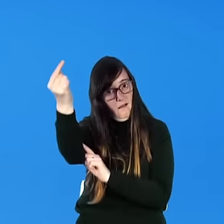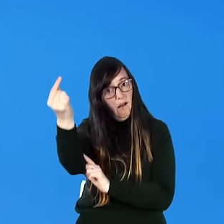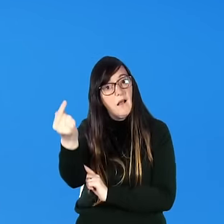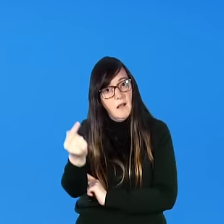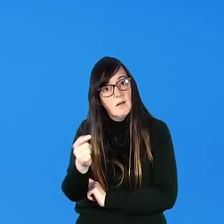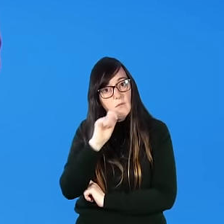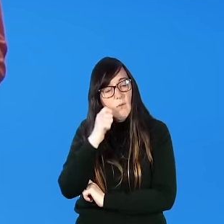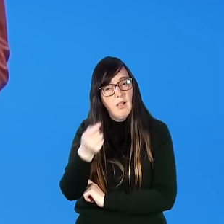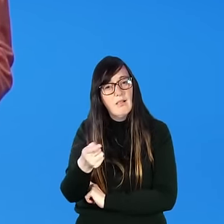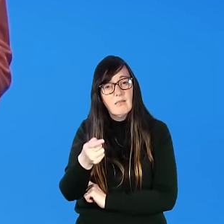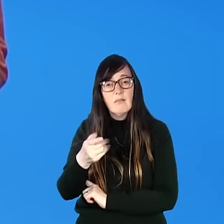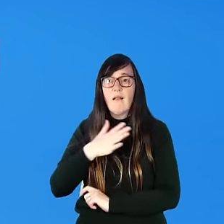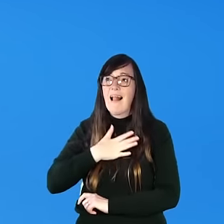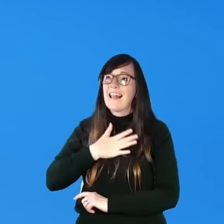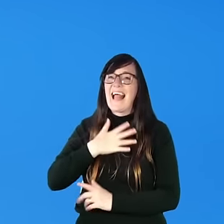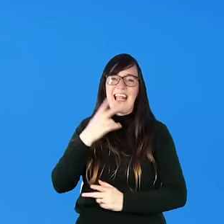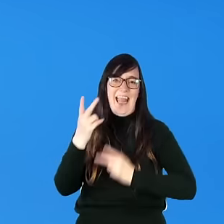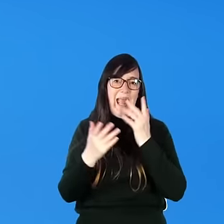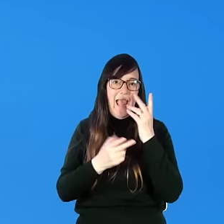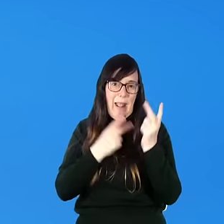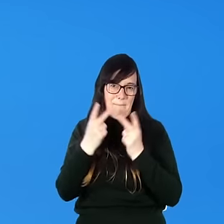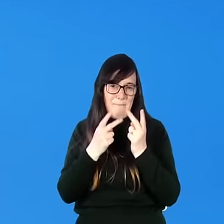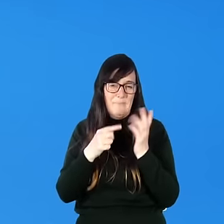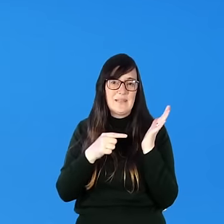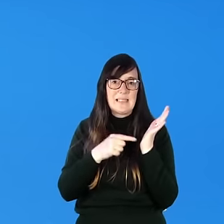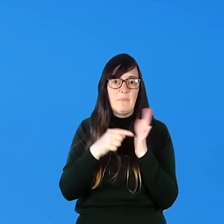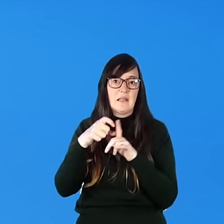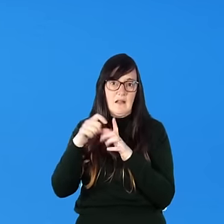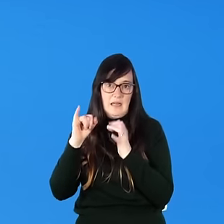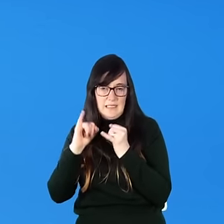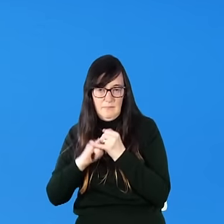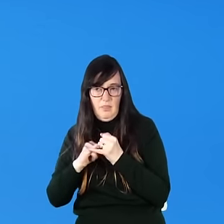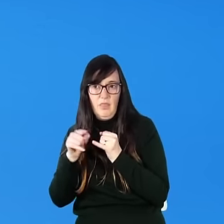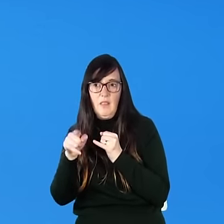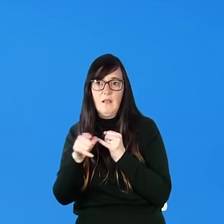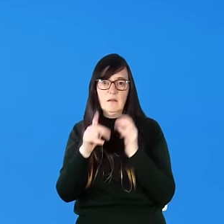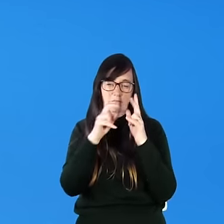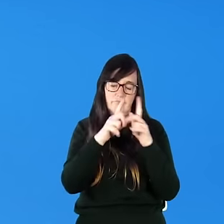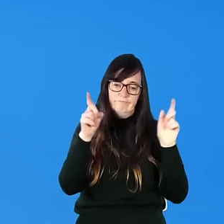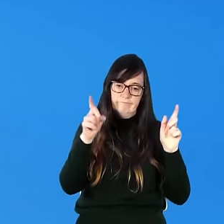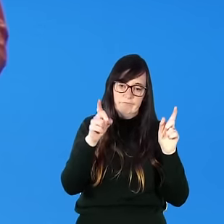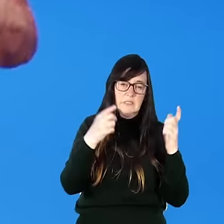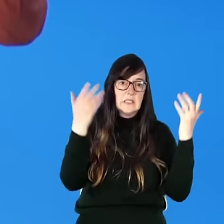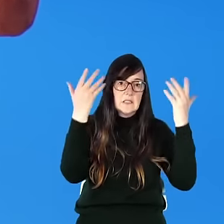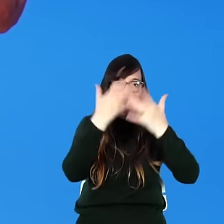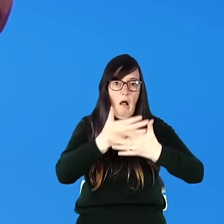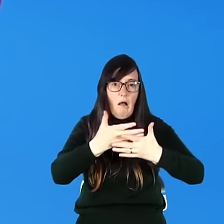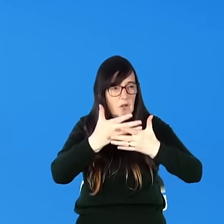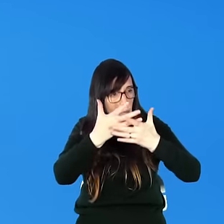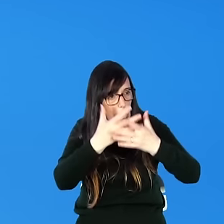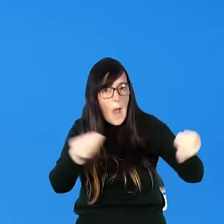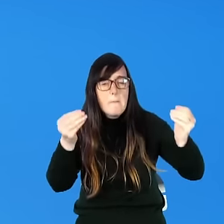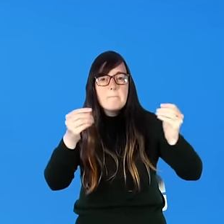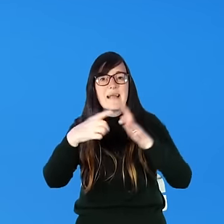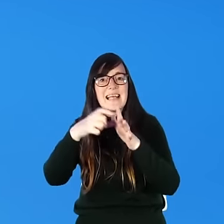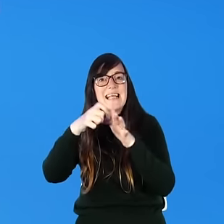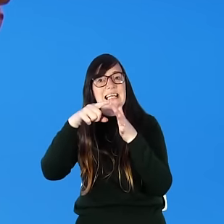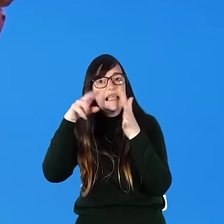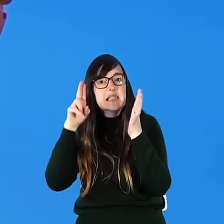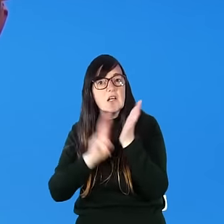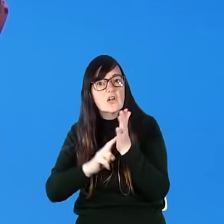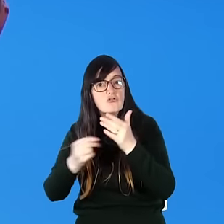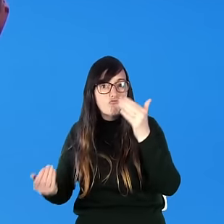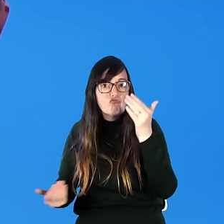I love that hymn by Timothy Dudley Smith. It has the words in it, darkness defeated and Eden